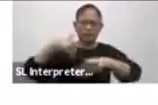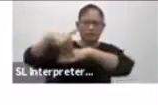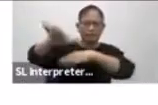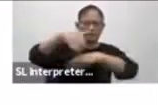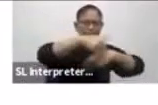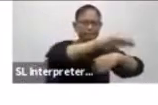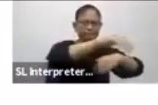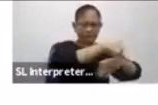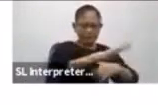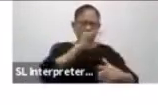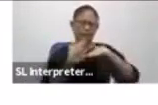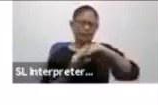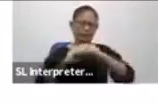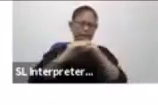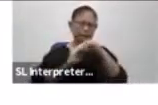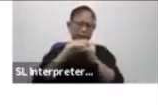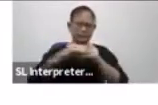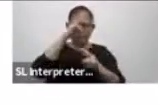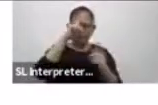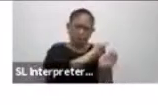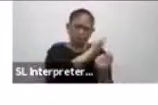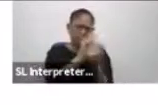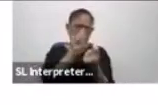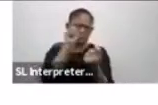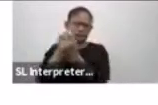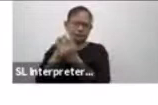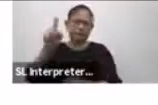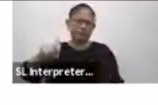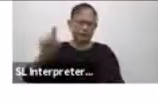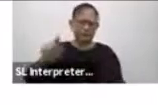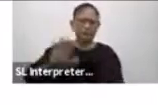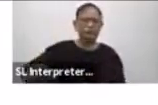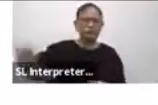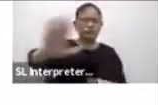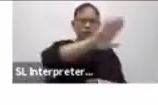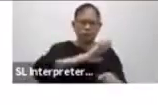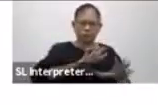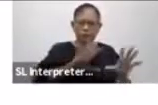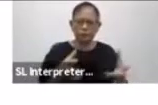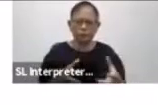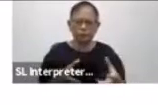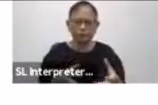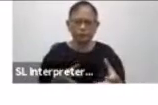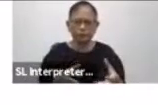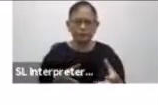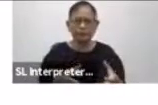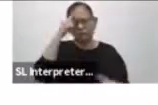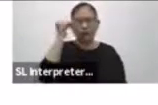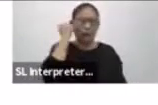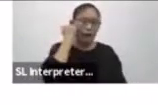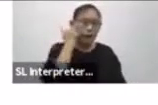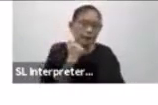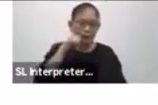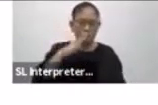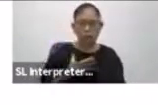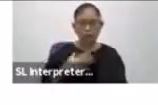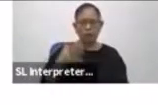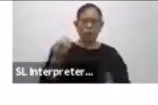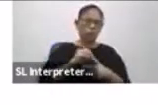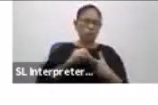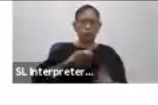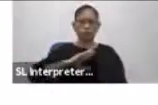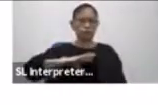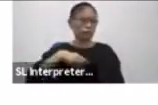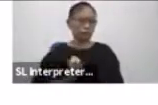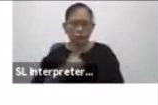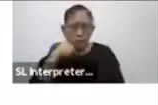are being adapted to specific needs of women with disabilities or women, elderly women, transgendered women in various contexts in our